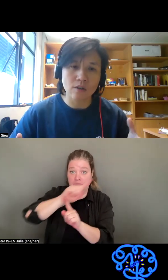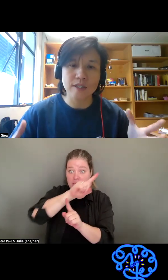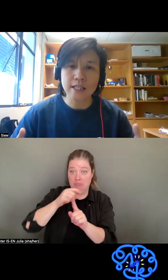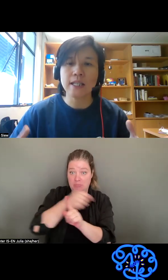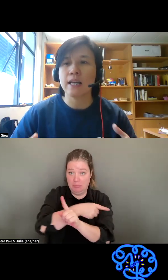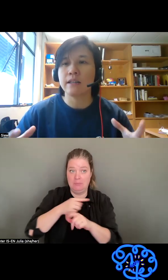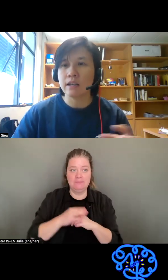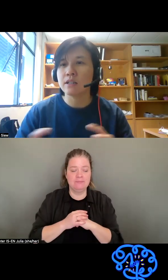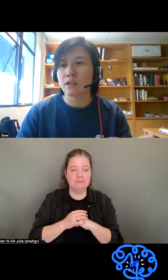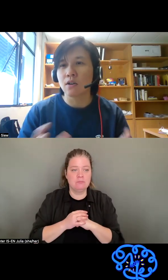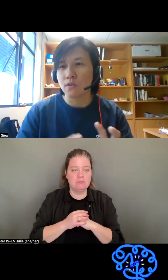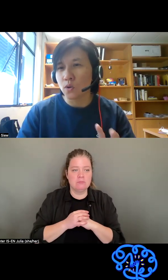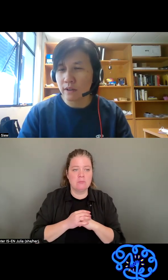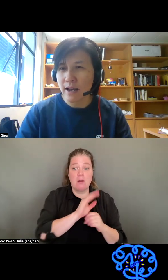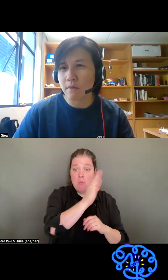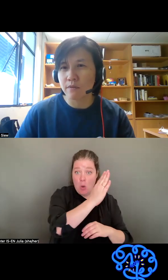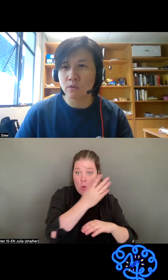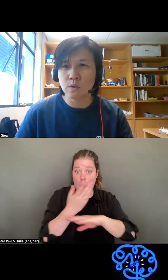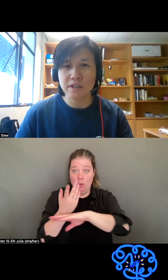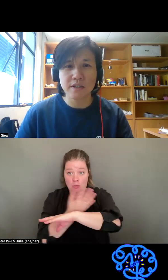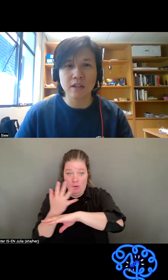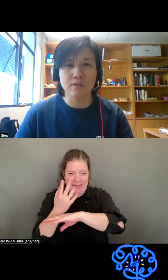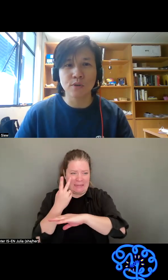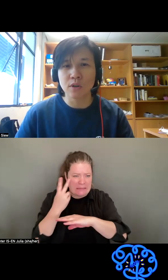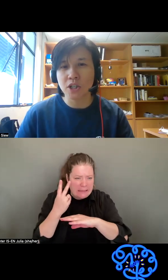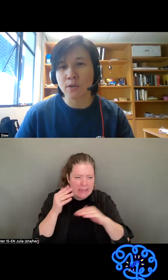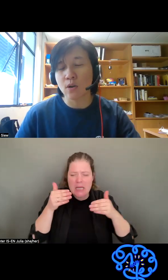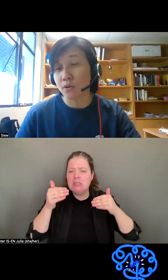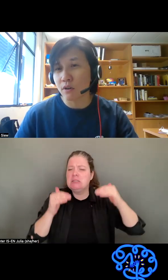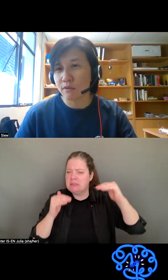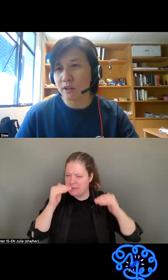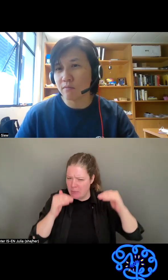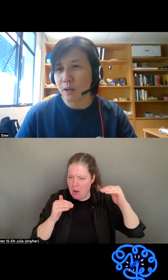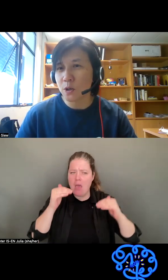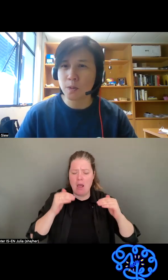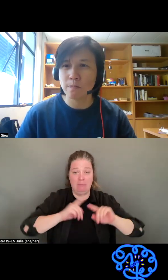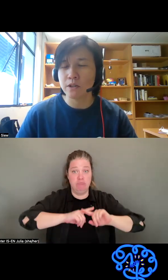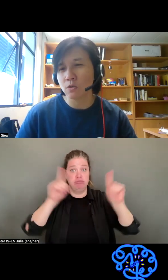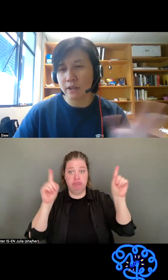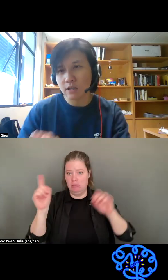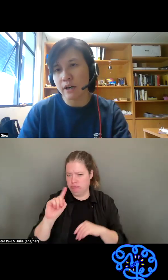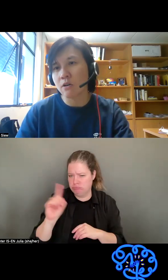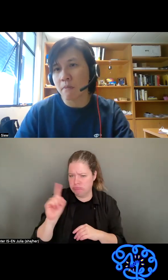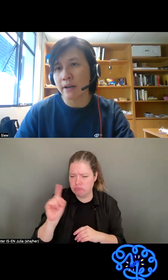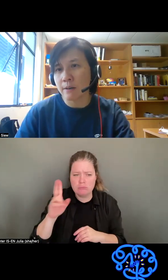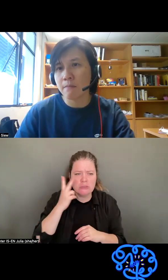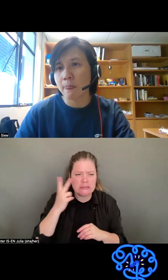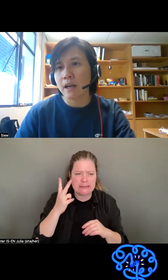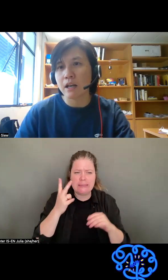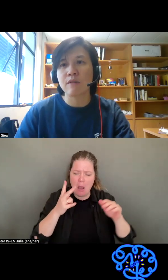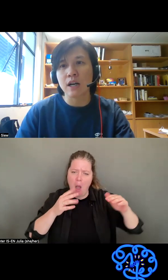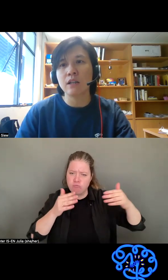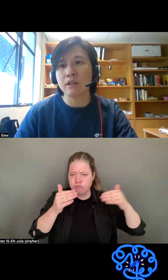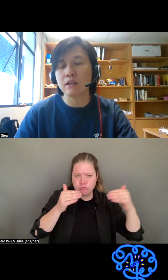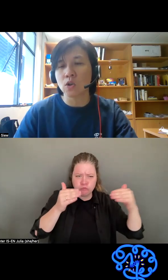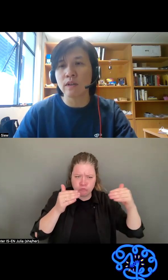sort of see that there is a lot of overlap of the words in the phonological and orthographic neighborhood. And so we can try and combine them. And